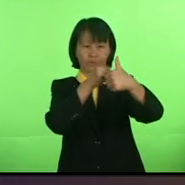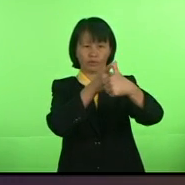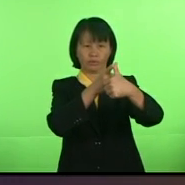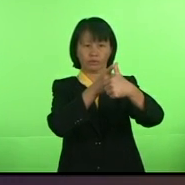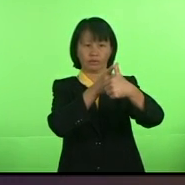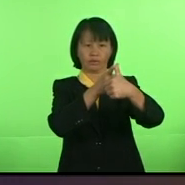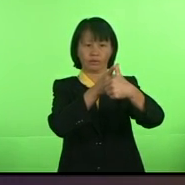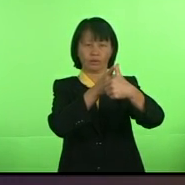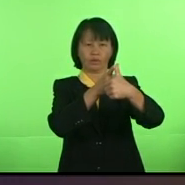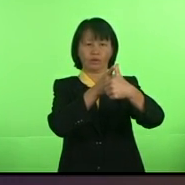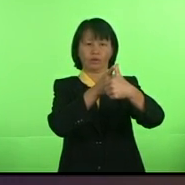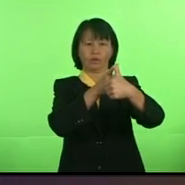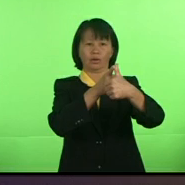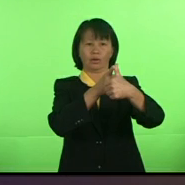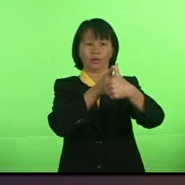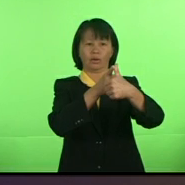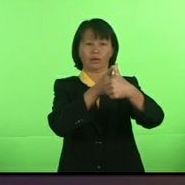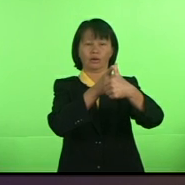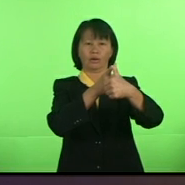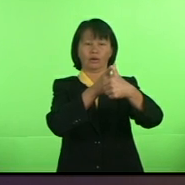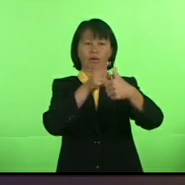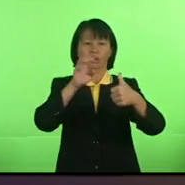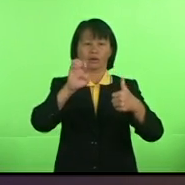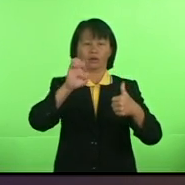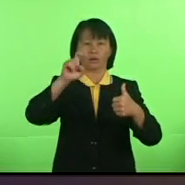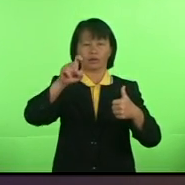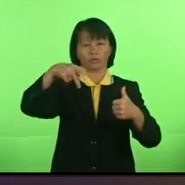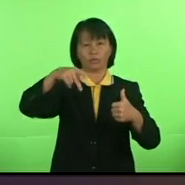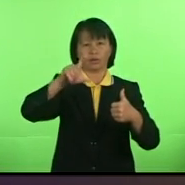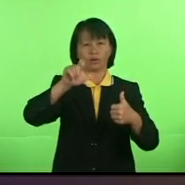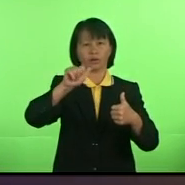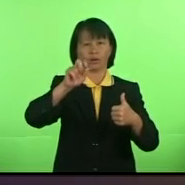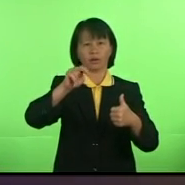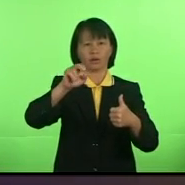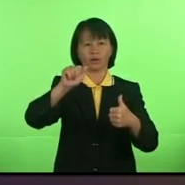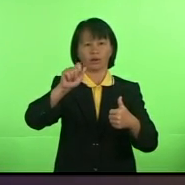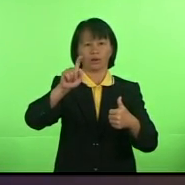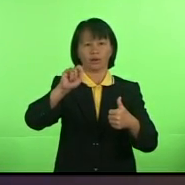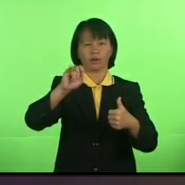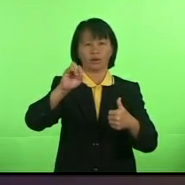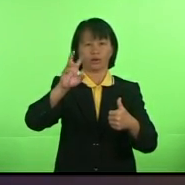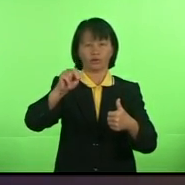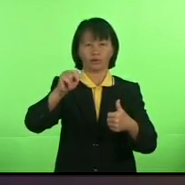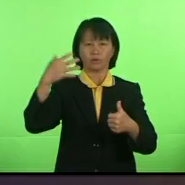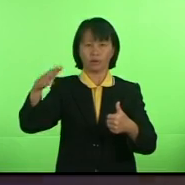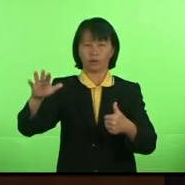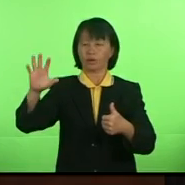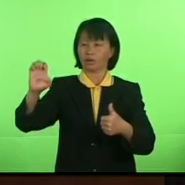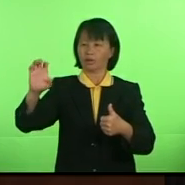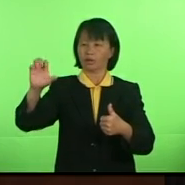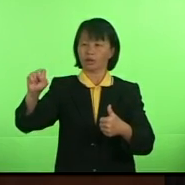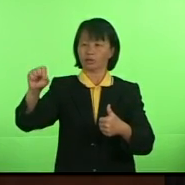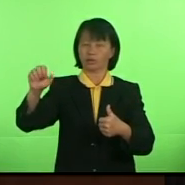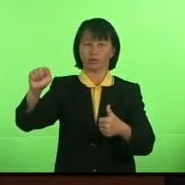one is called explanation essay. What is explanation essay? This essay